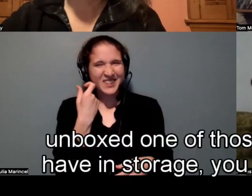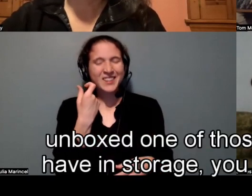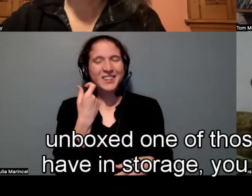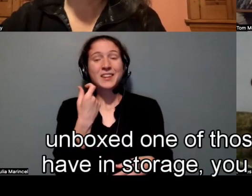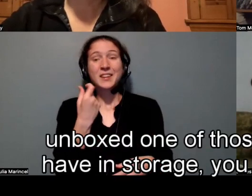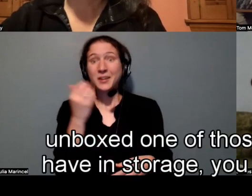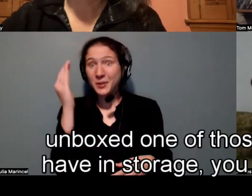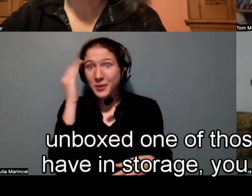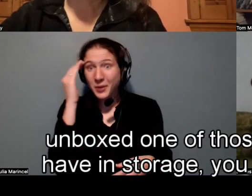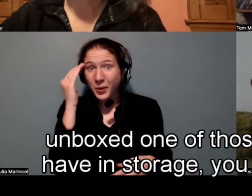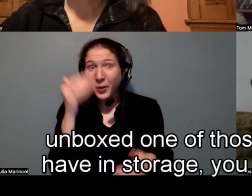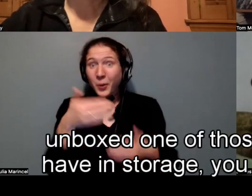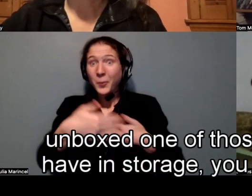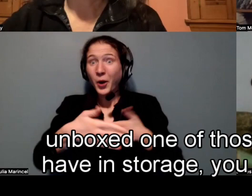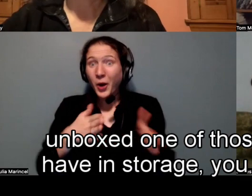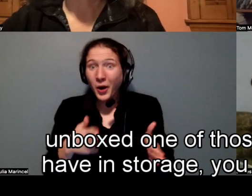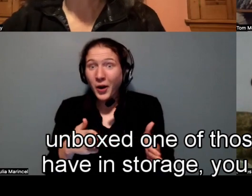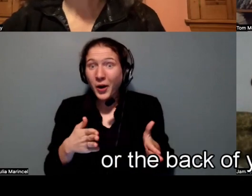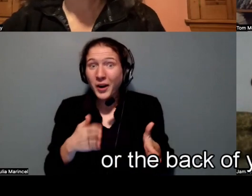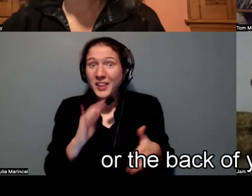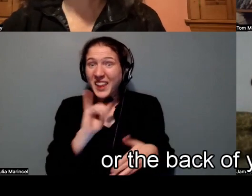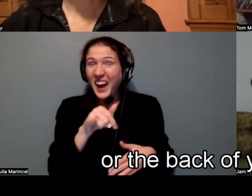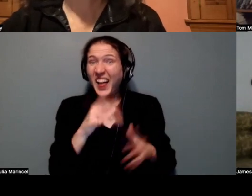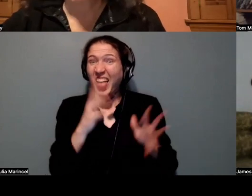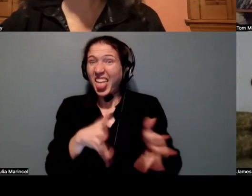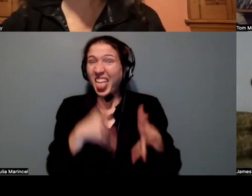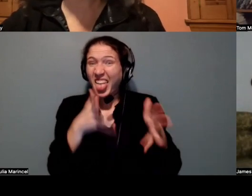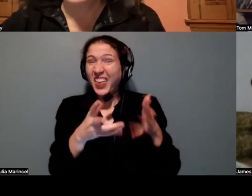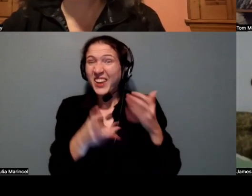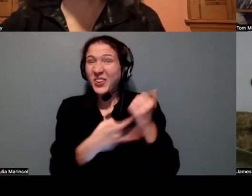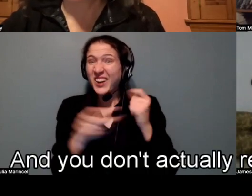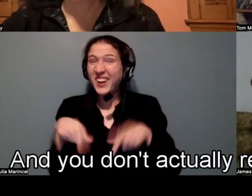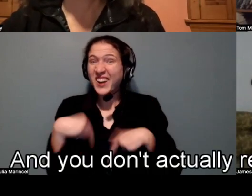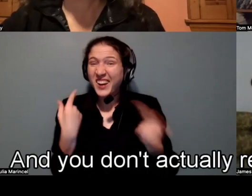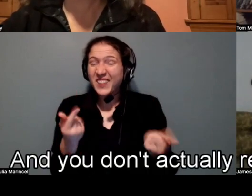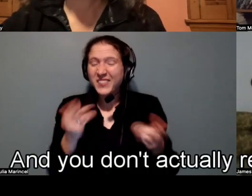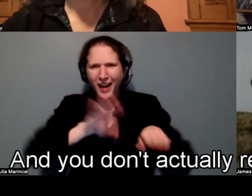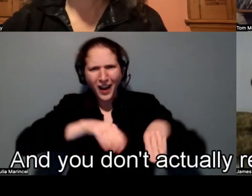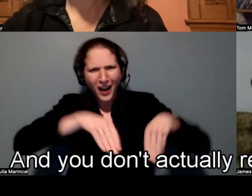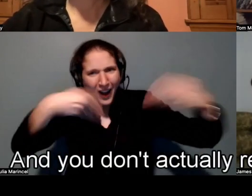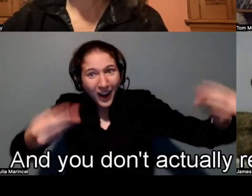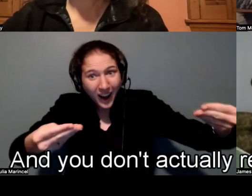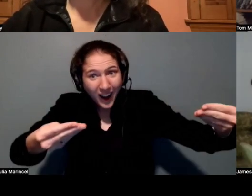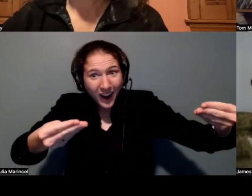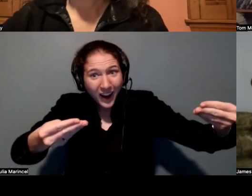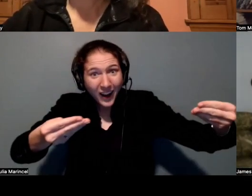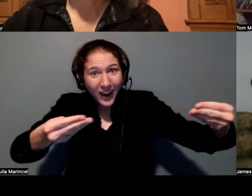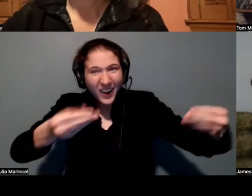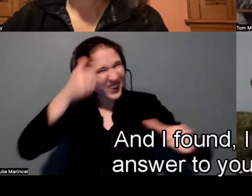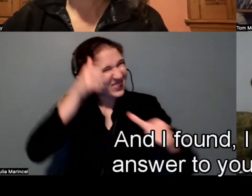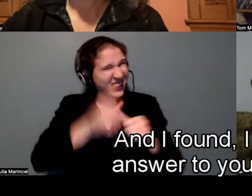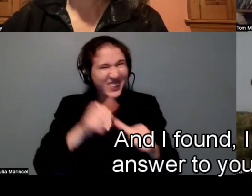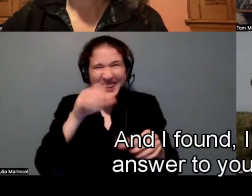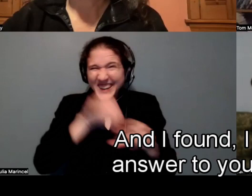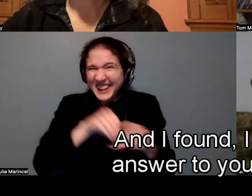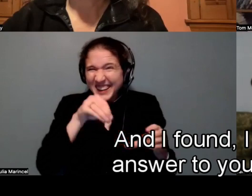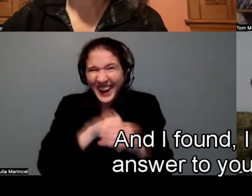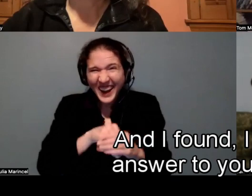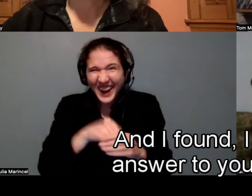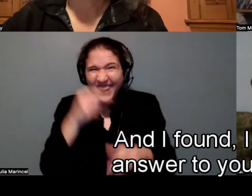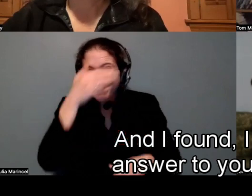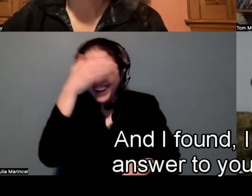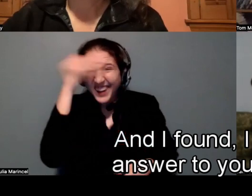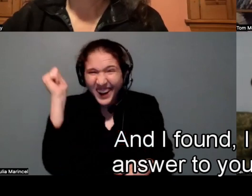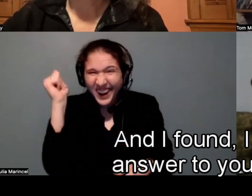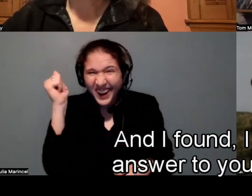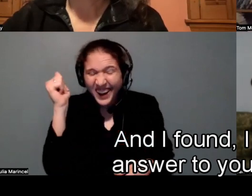boxes that you have in storage, in the attic or the back of your closet, that you don't actually remember what's in it. And